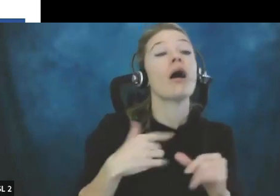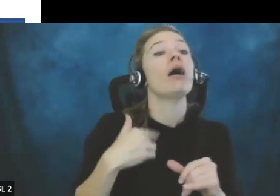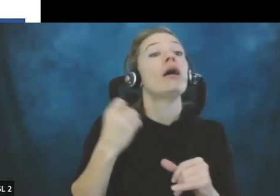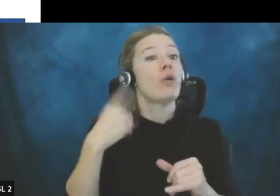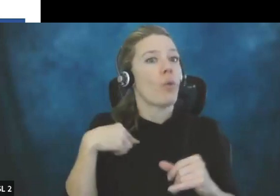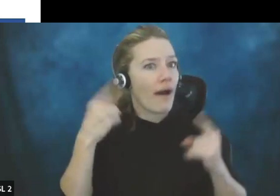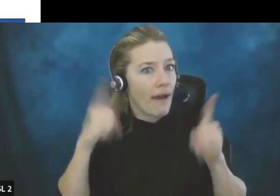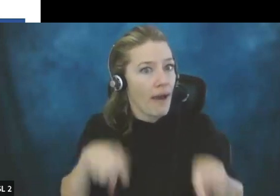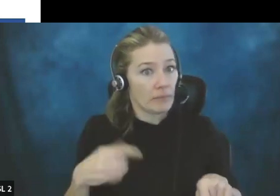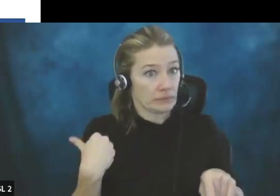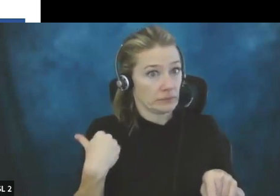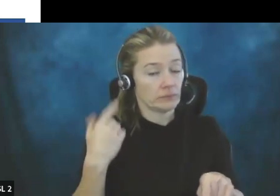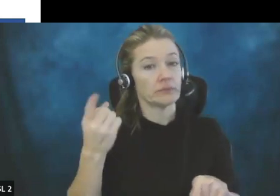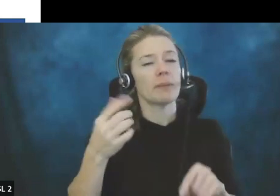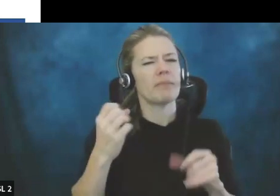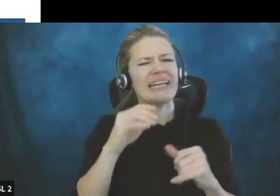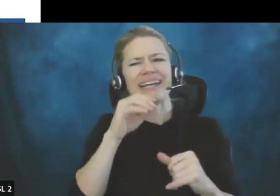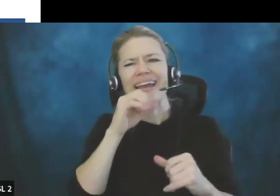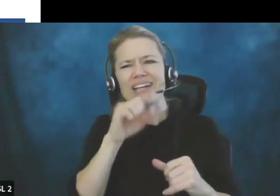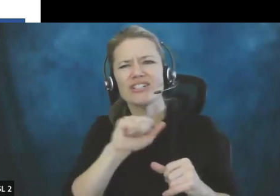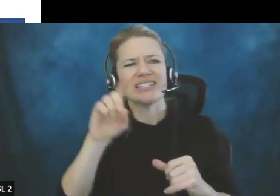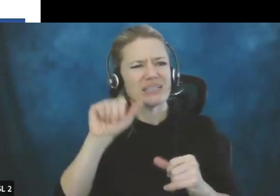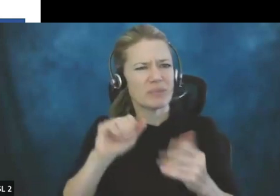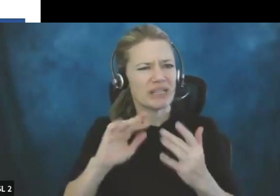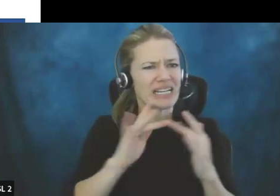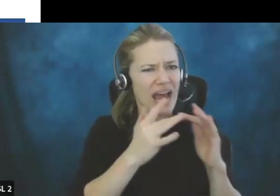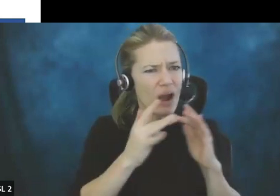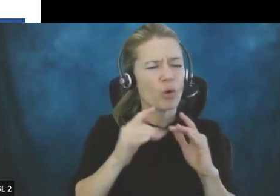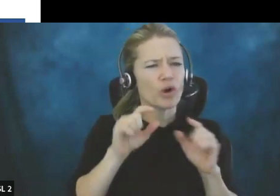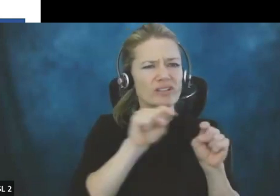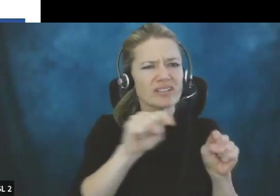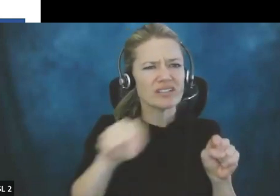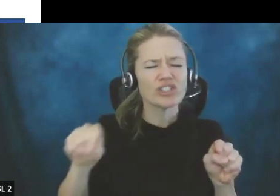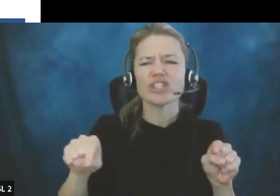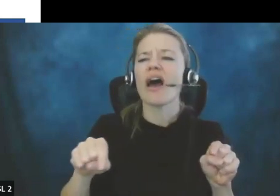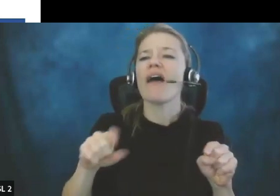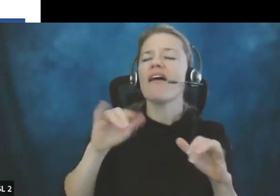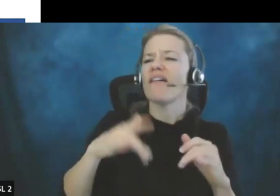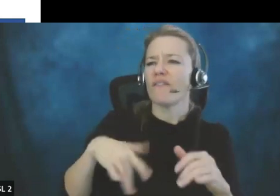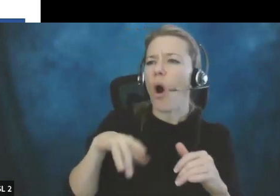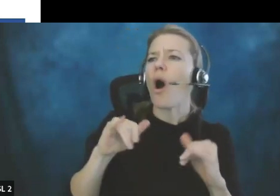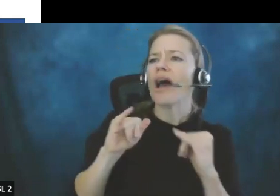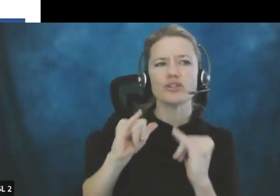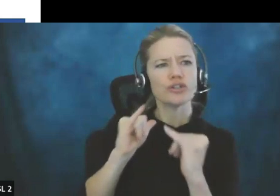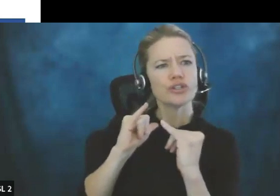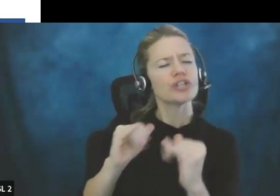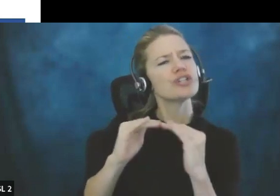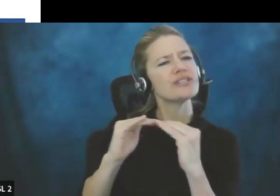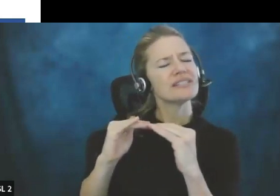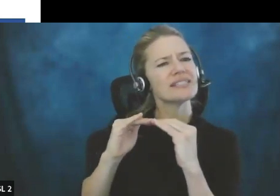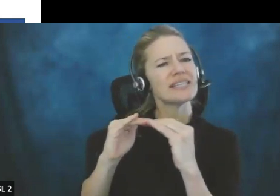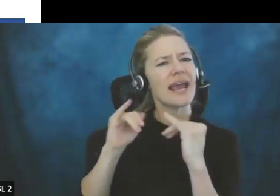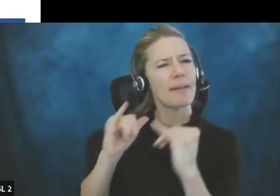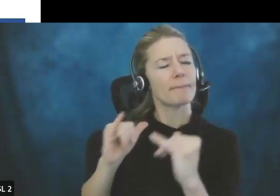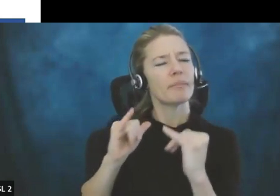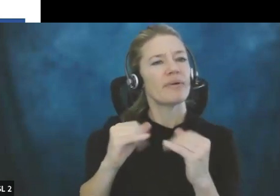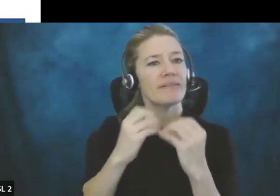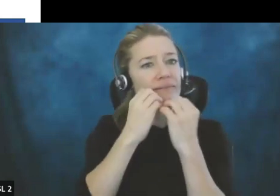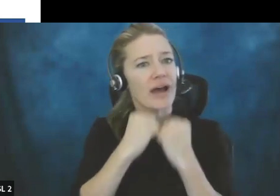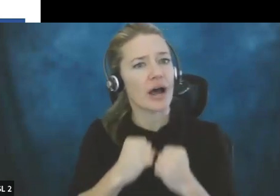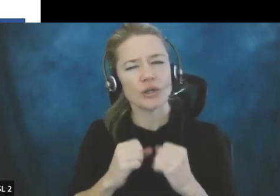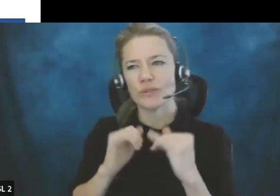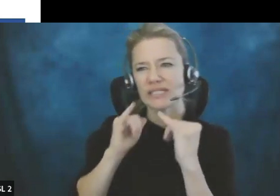together. And what happened was that many of the aging and disability networks started finding shared values and